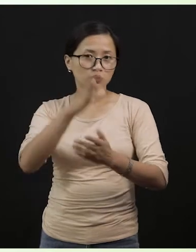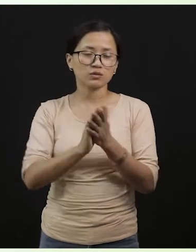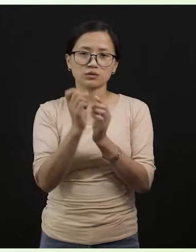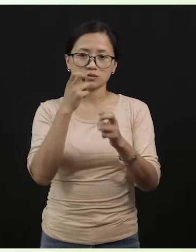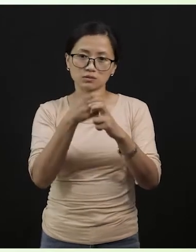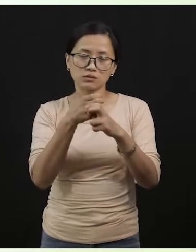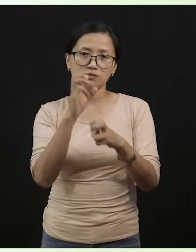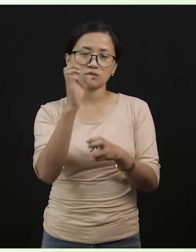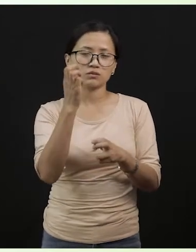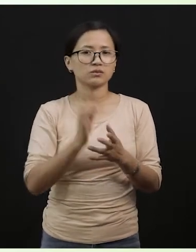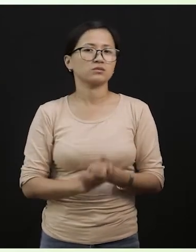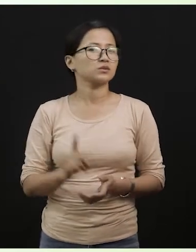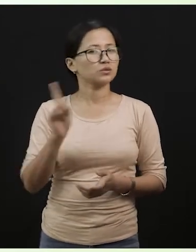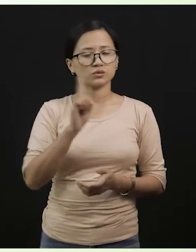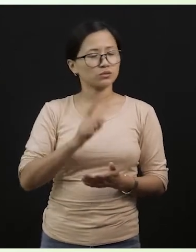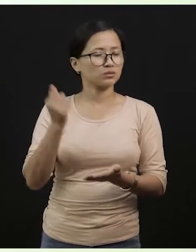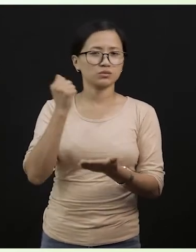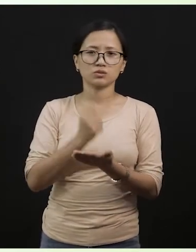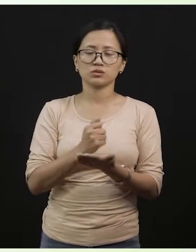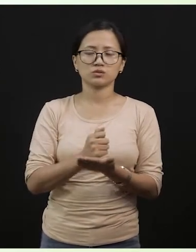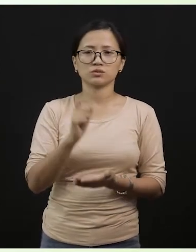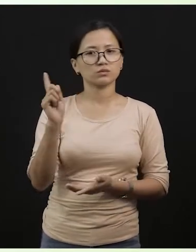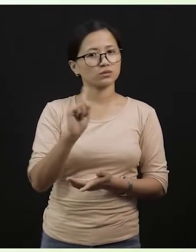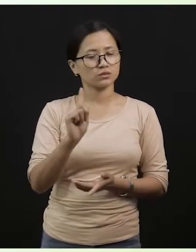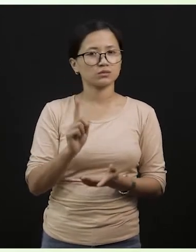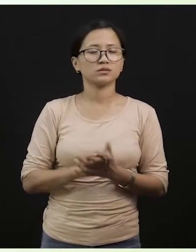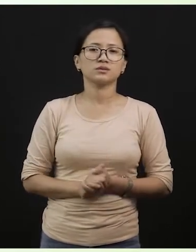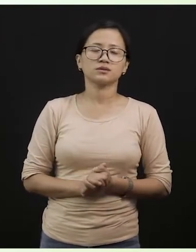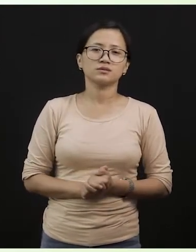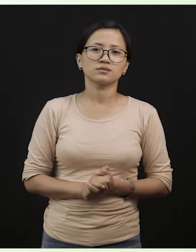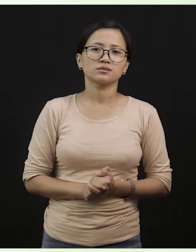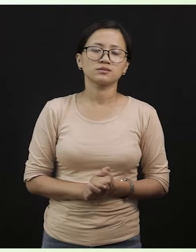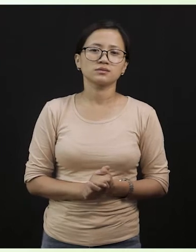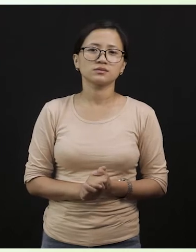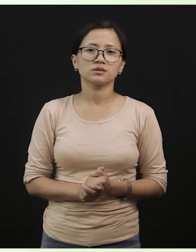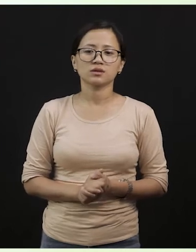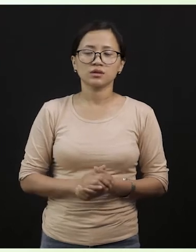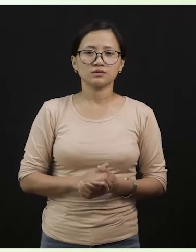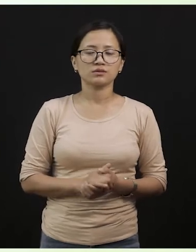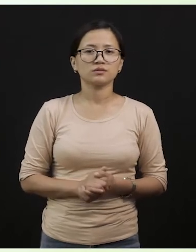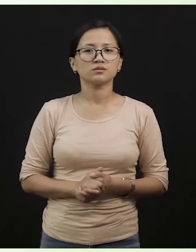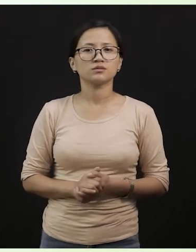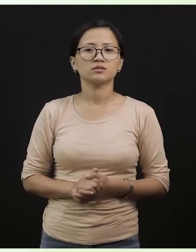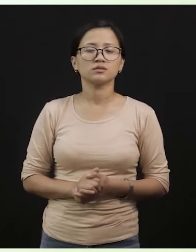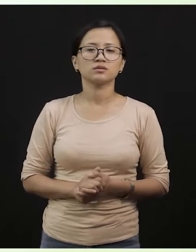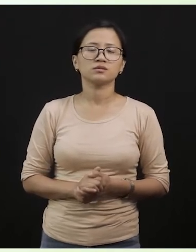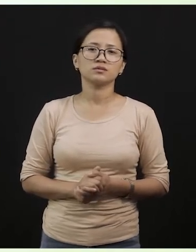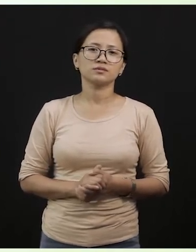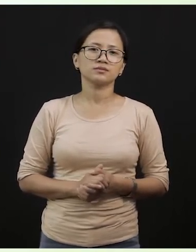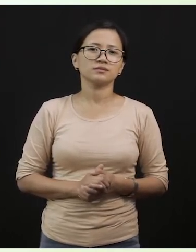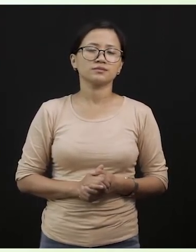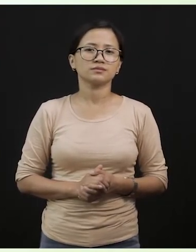do not do that. It is not right to harm animals without any reason. If it is attacking you, that's a different case.